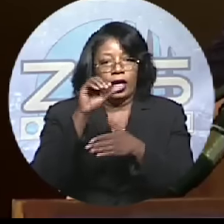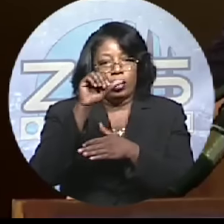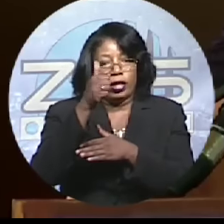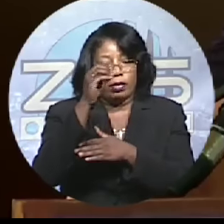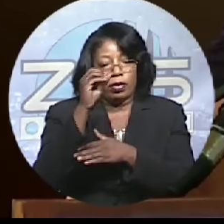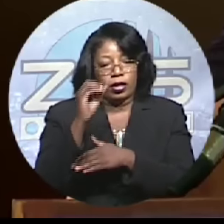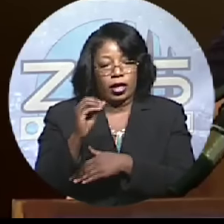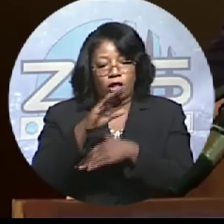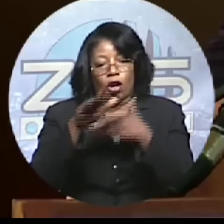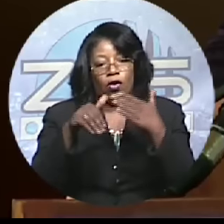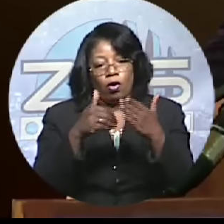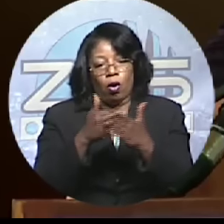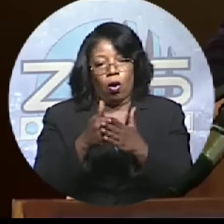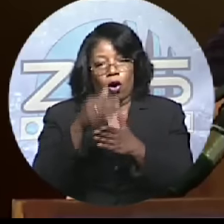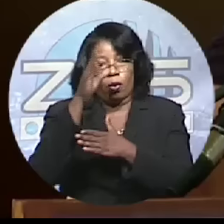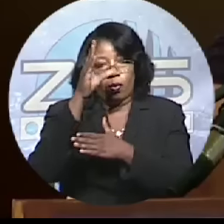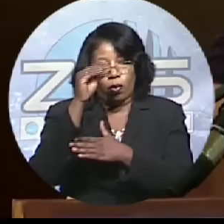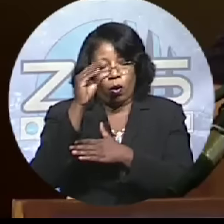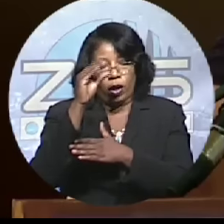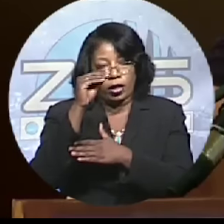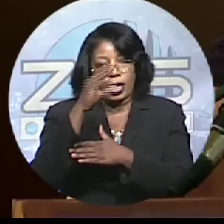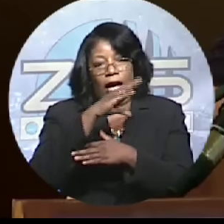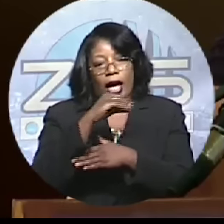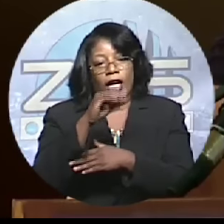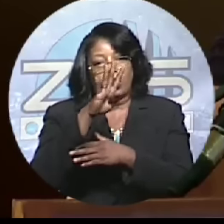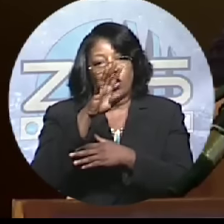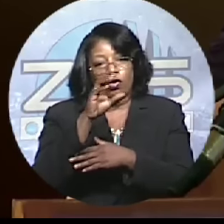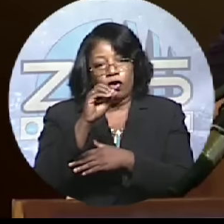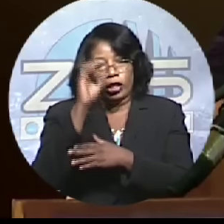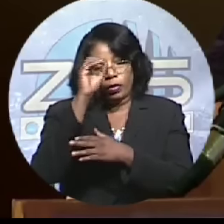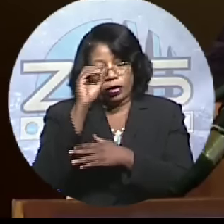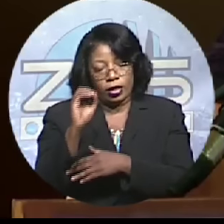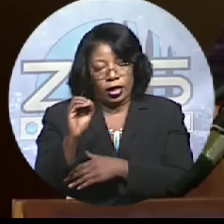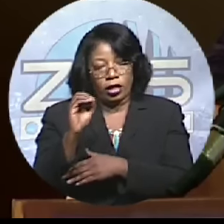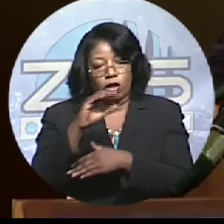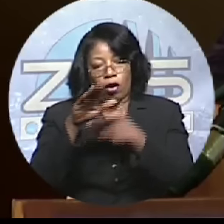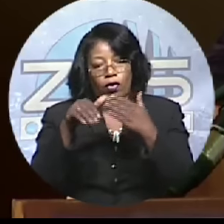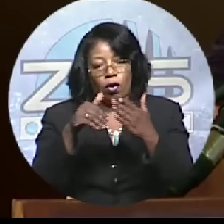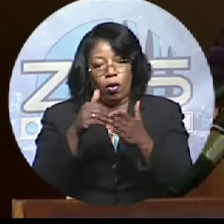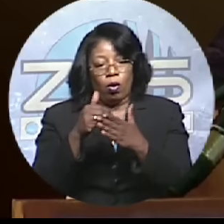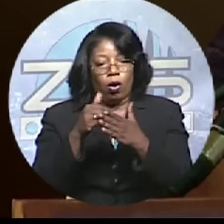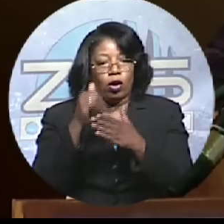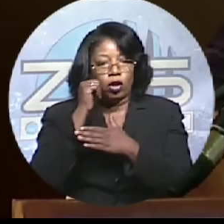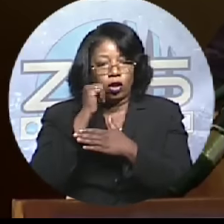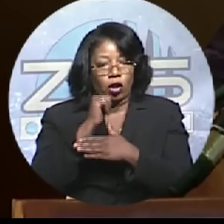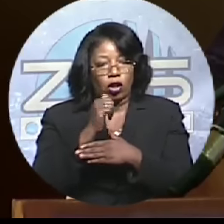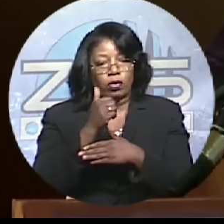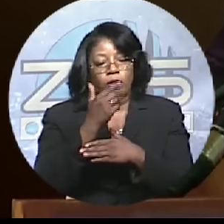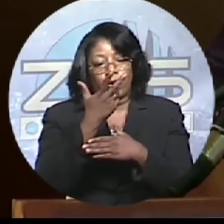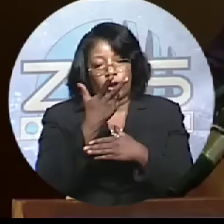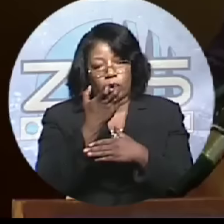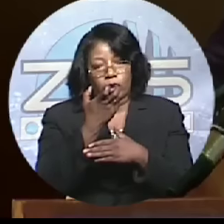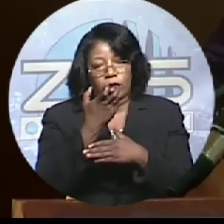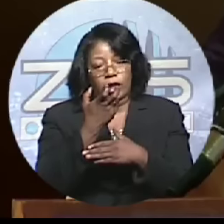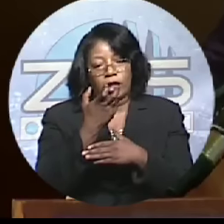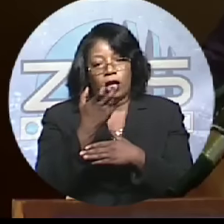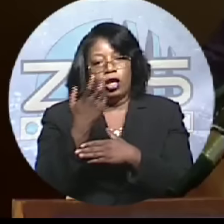of all boys and 40% of all our girls between 13 and